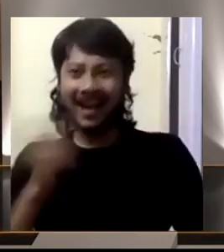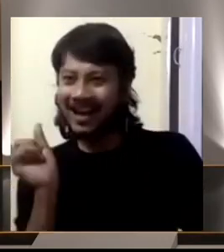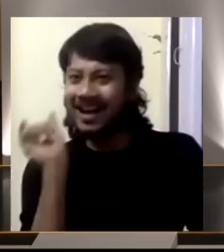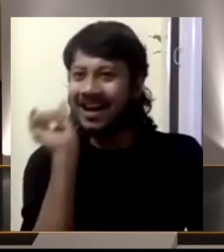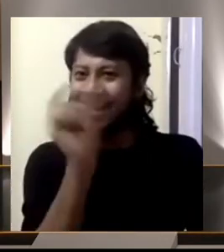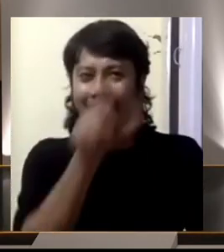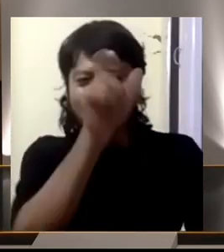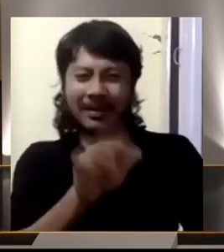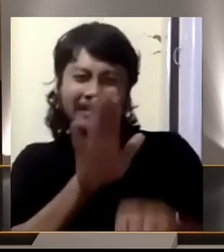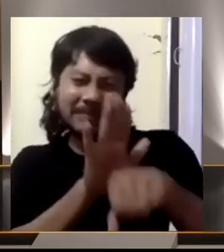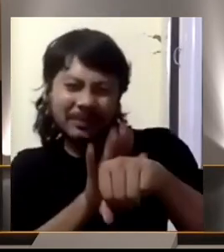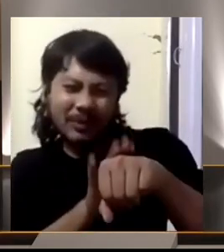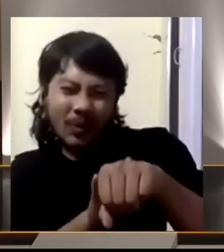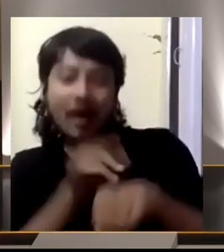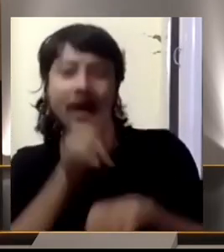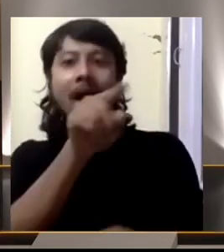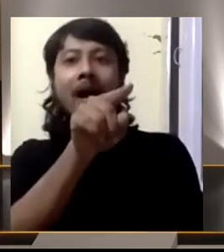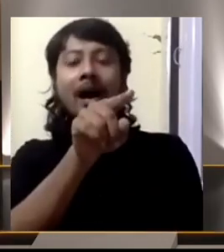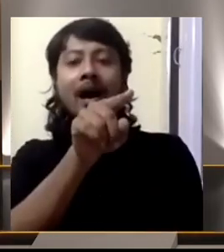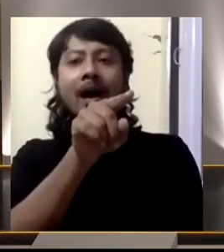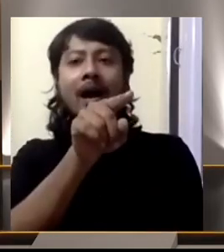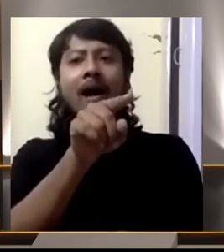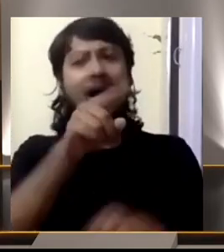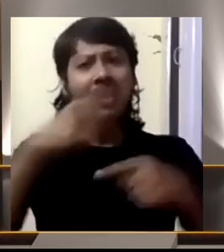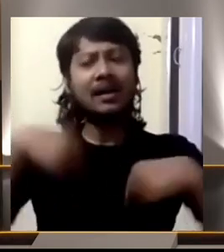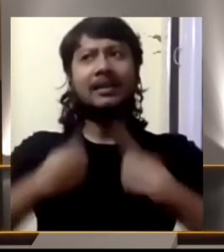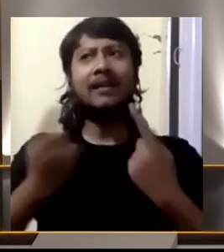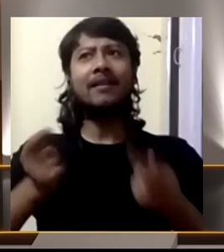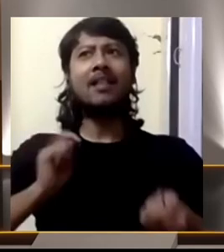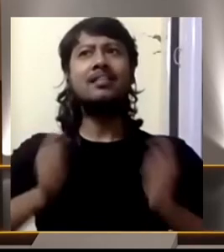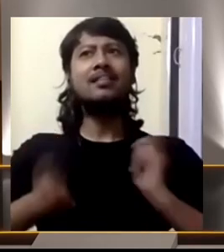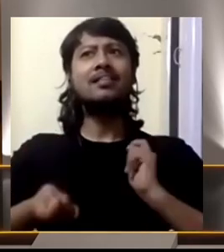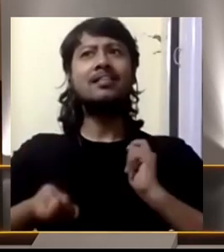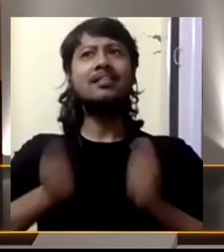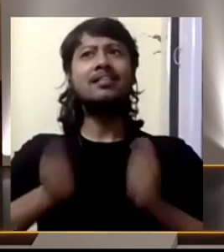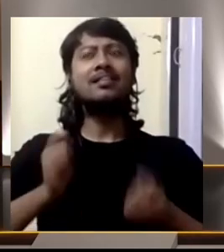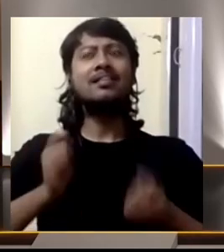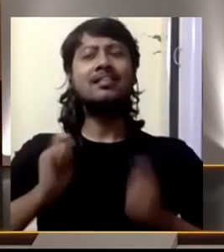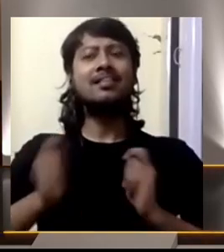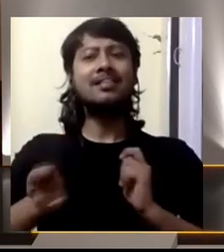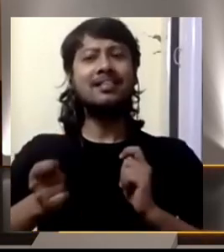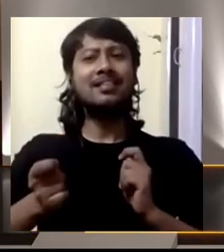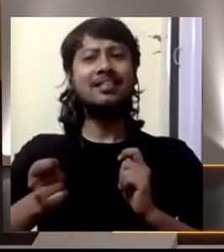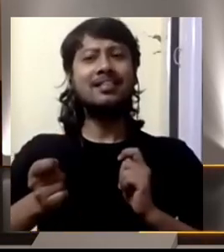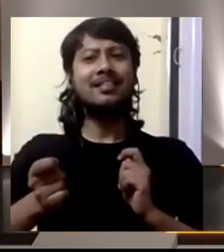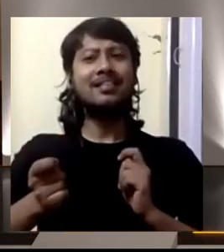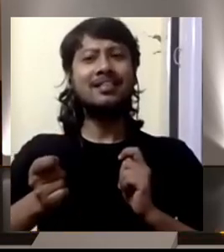sweeter, they were slower, they were more interesting, and they were more connected.